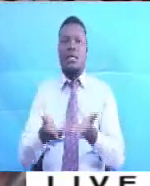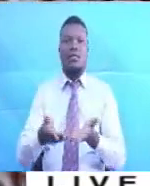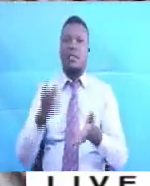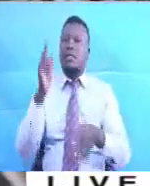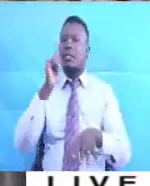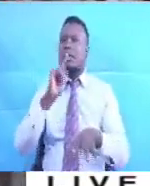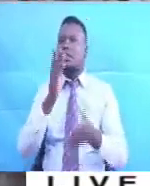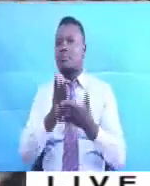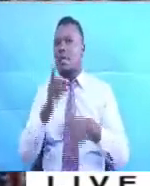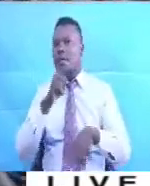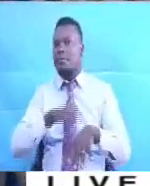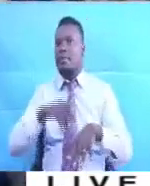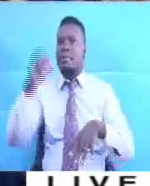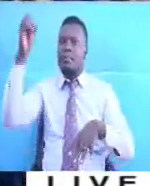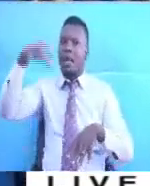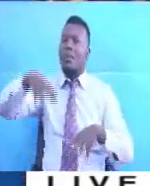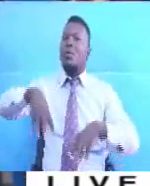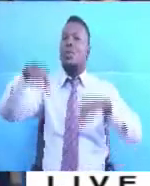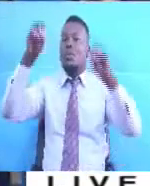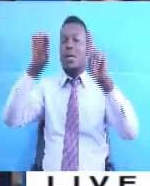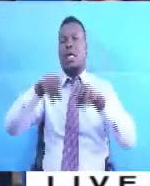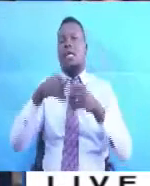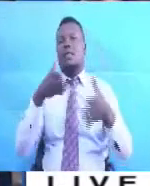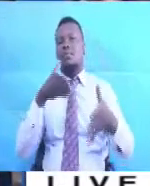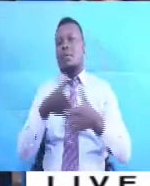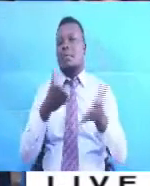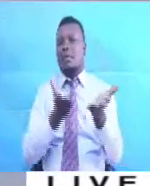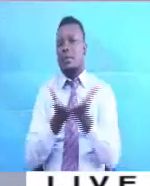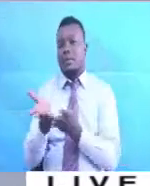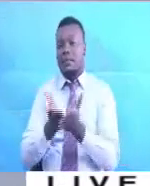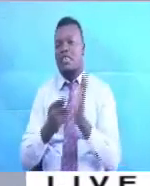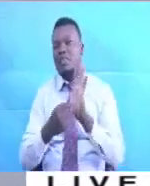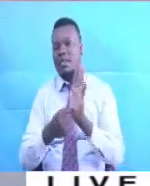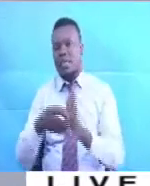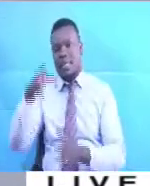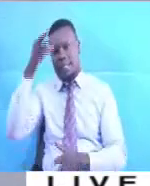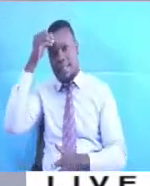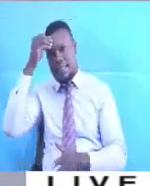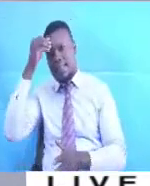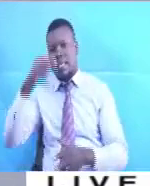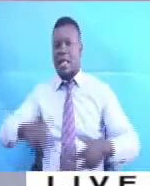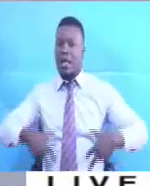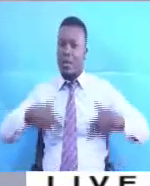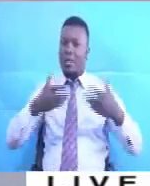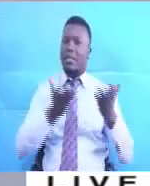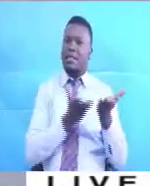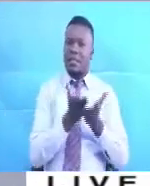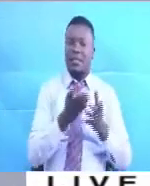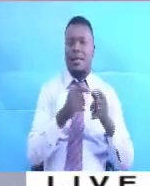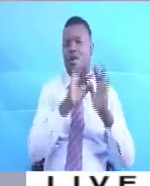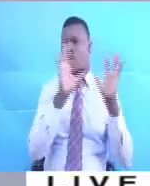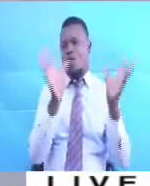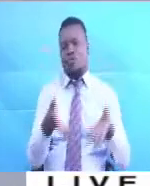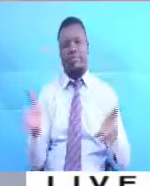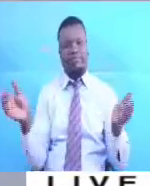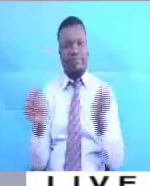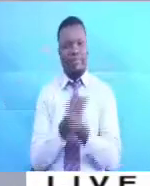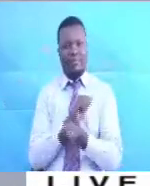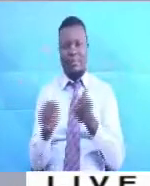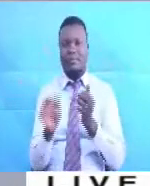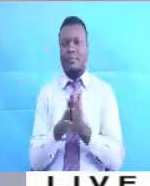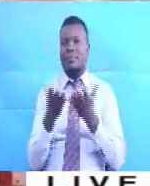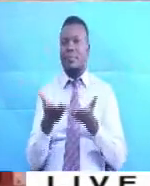that affect service delivery like education, health services, and other key areas. Amina Namudu, the